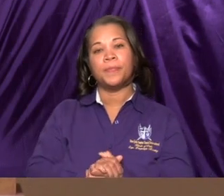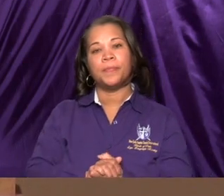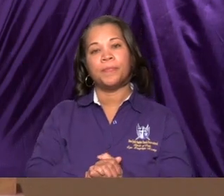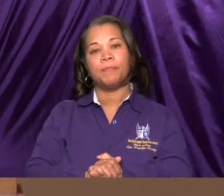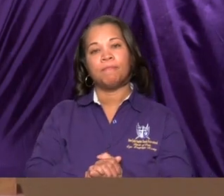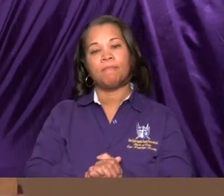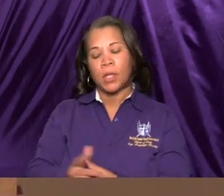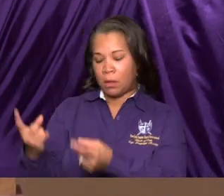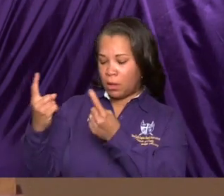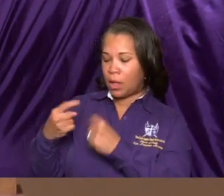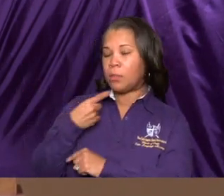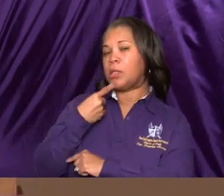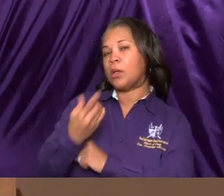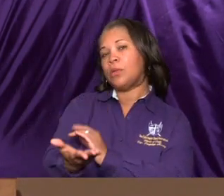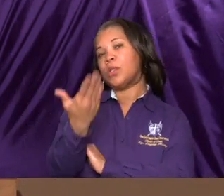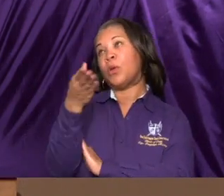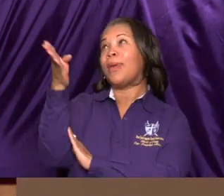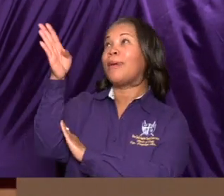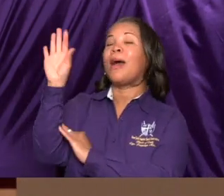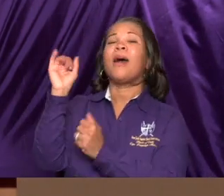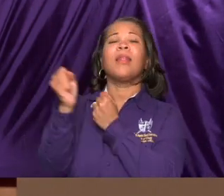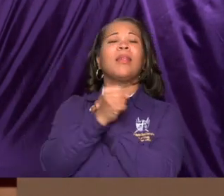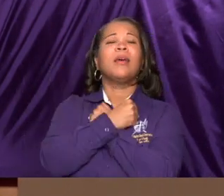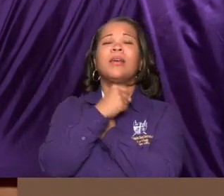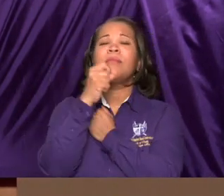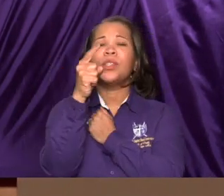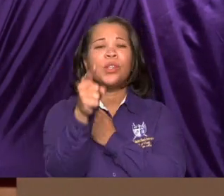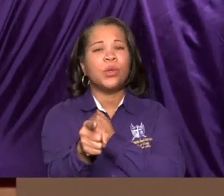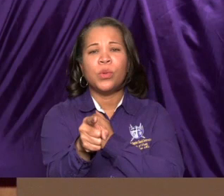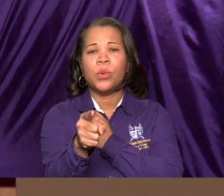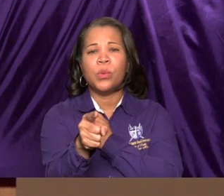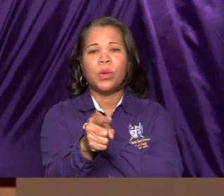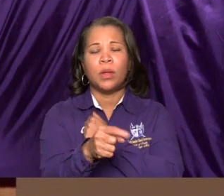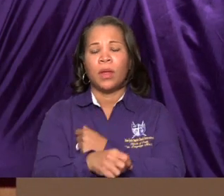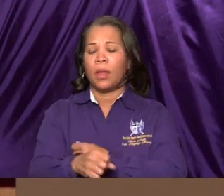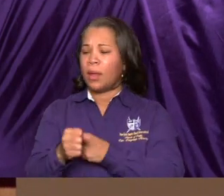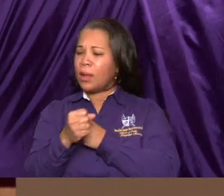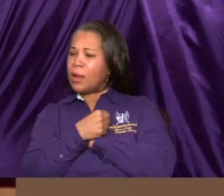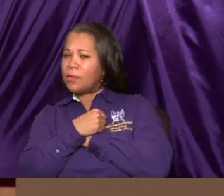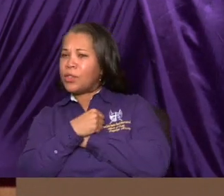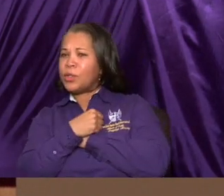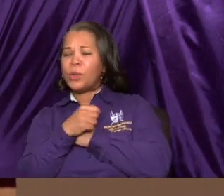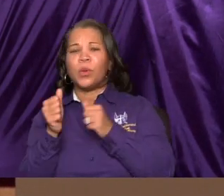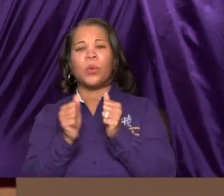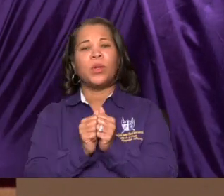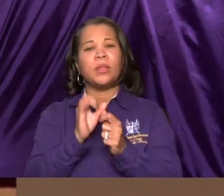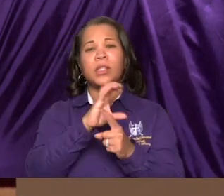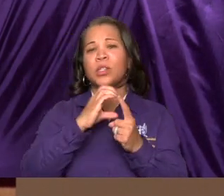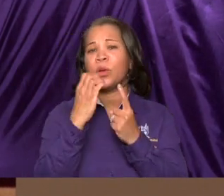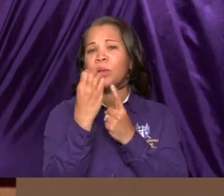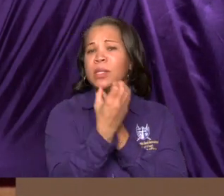I came here to tell you this morning that God loves you. He loves you with the wounds. He loves you with the